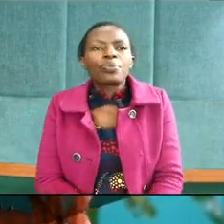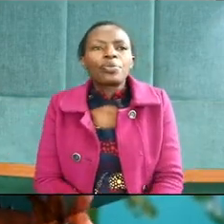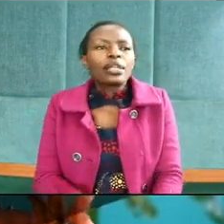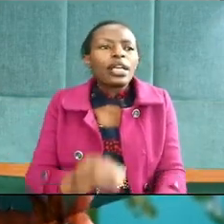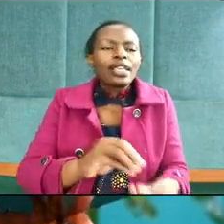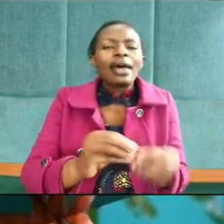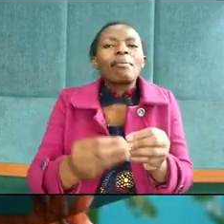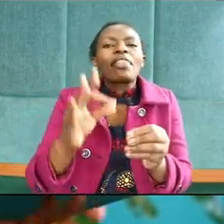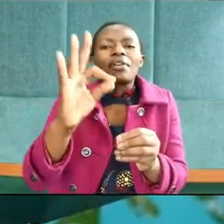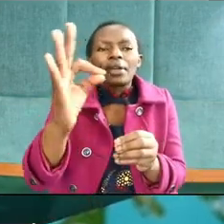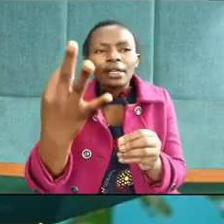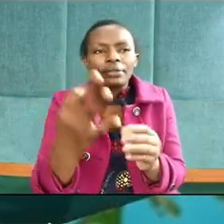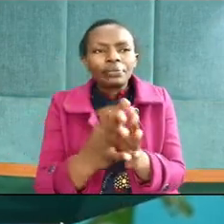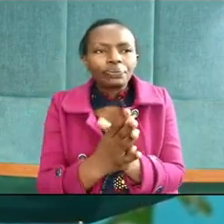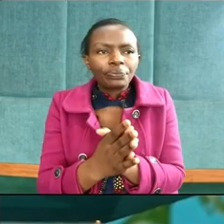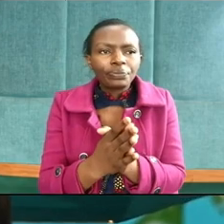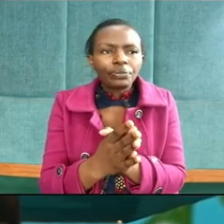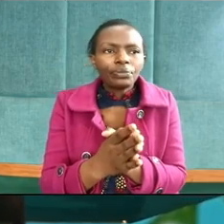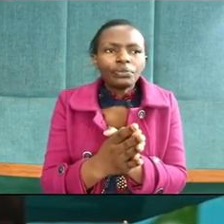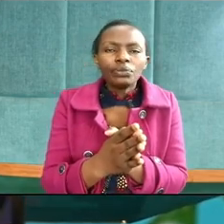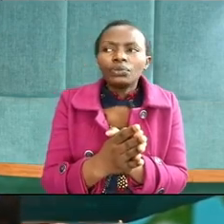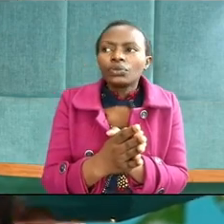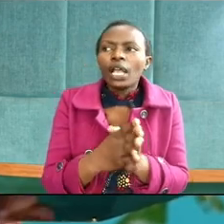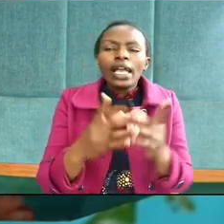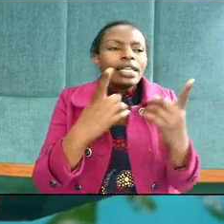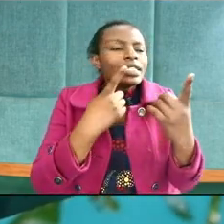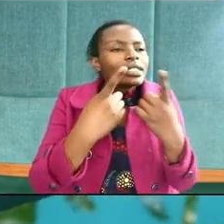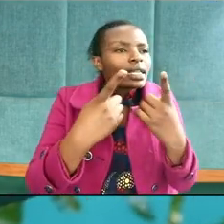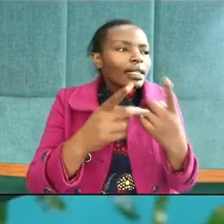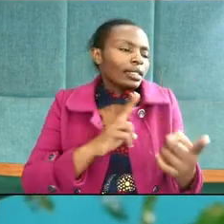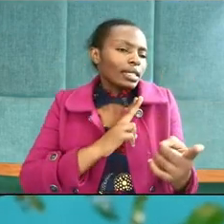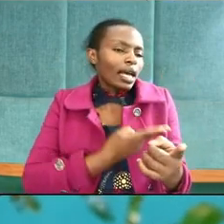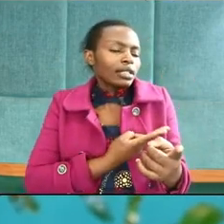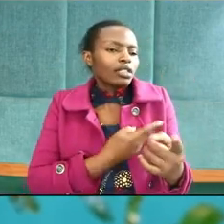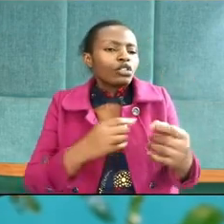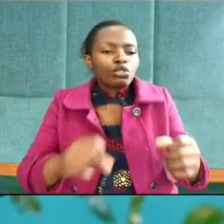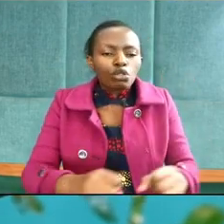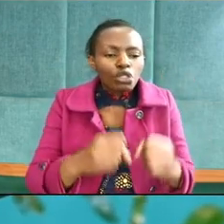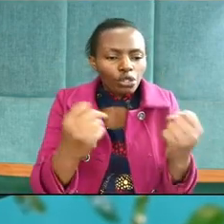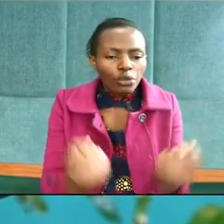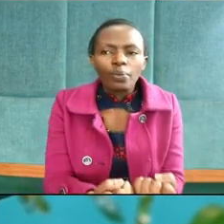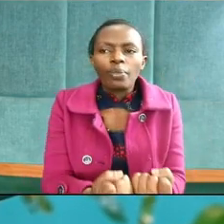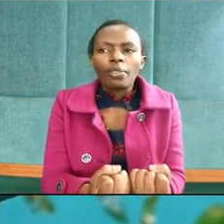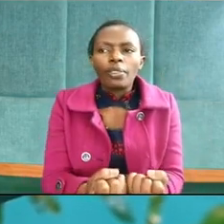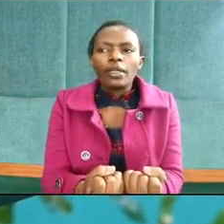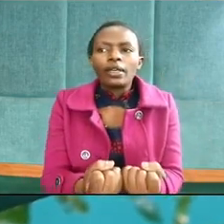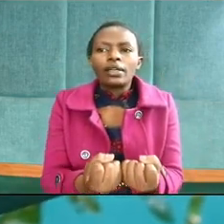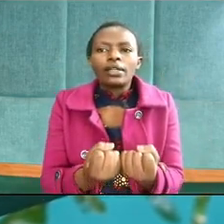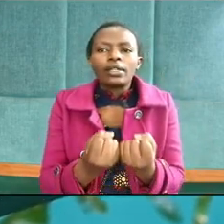Number three, it entails social stability.